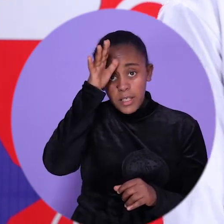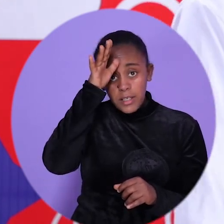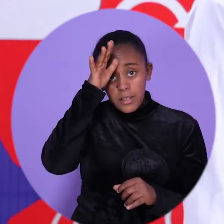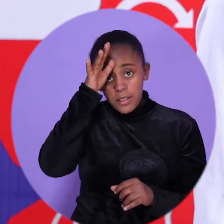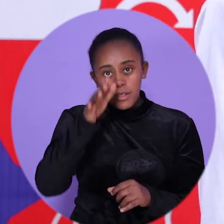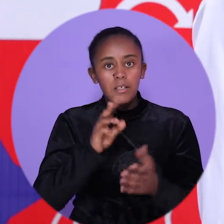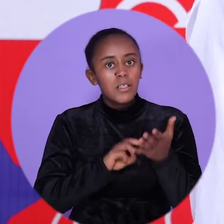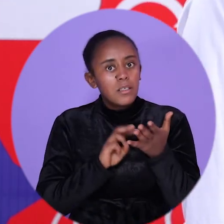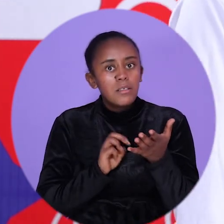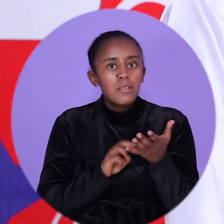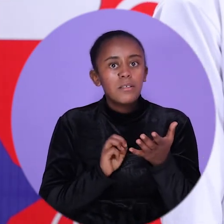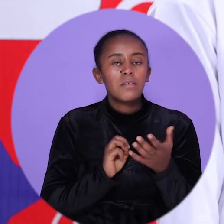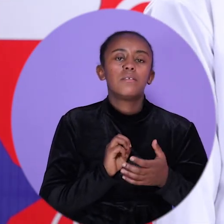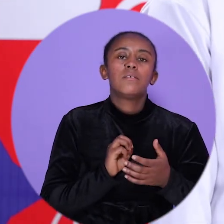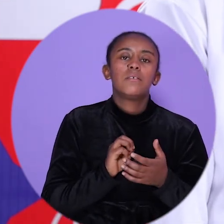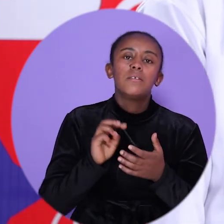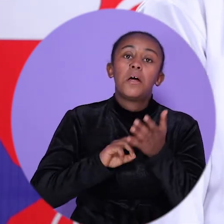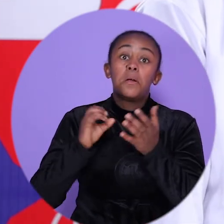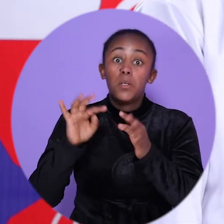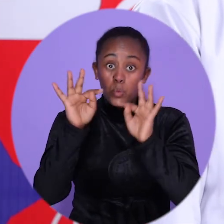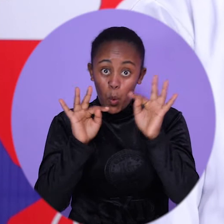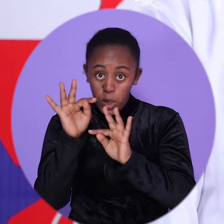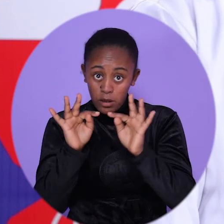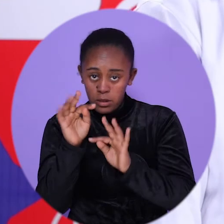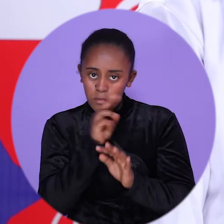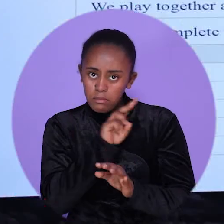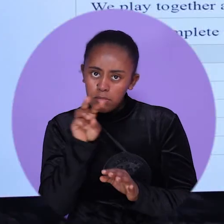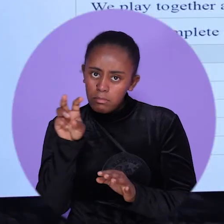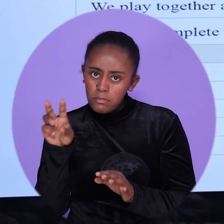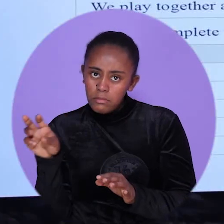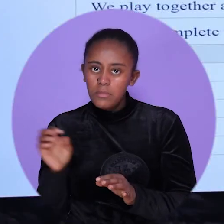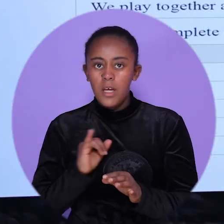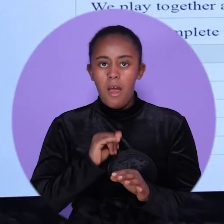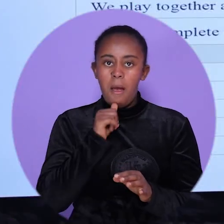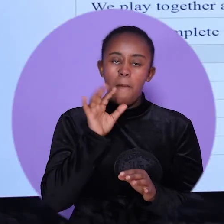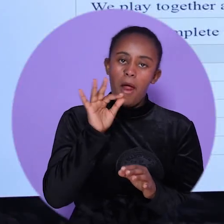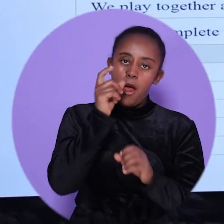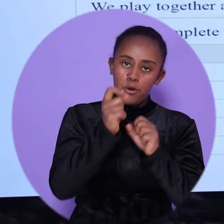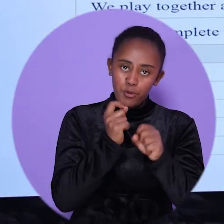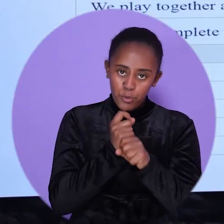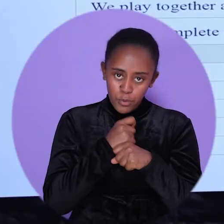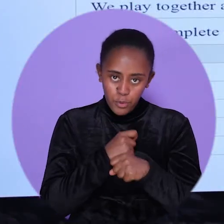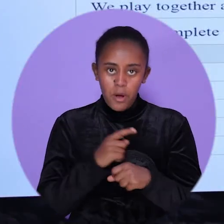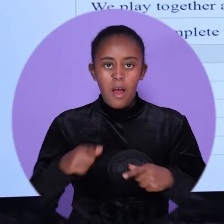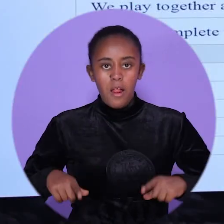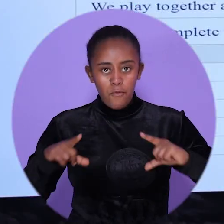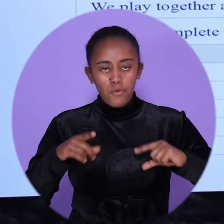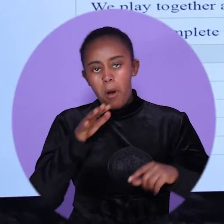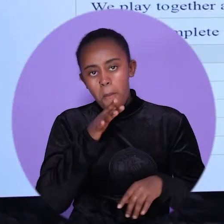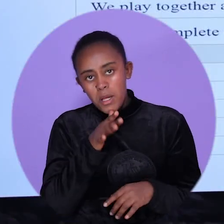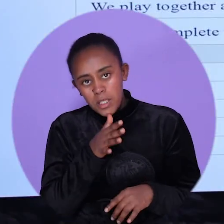have to read it, the reading task again. I am 9 years old. I live with my